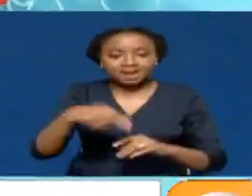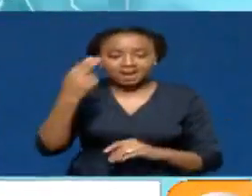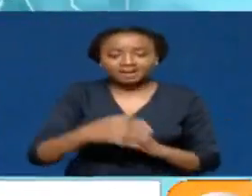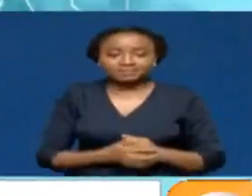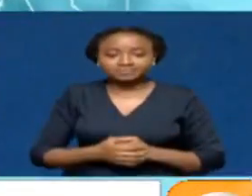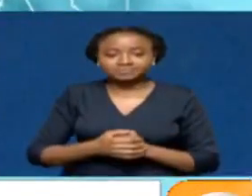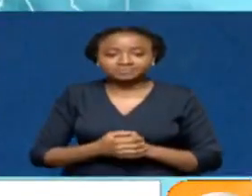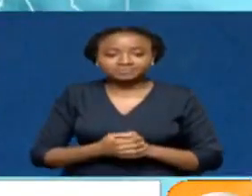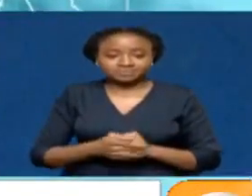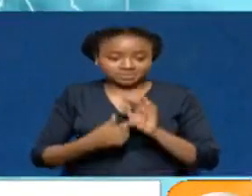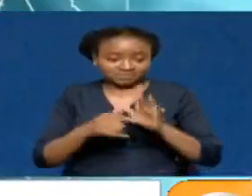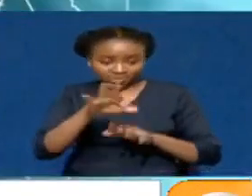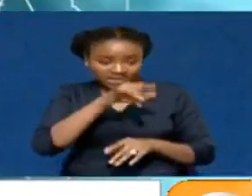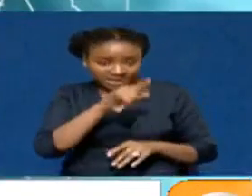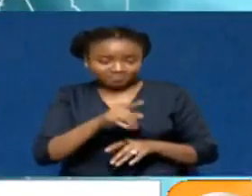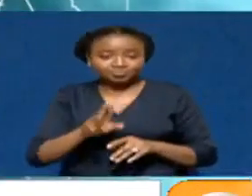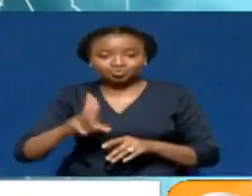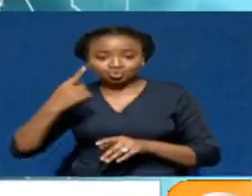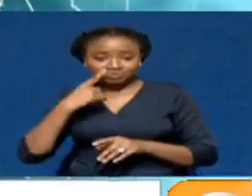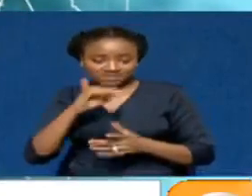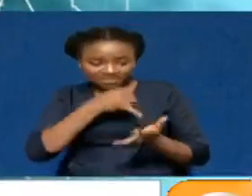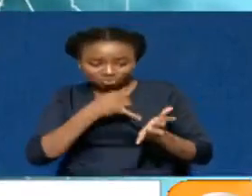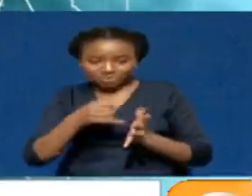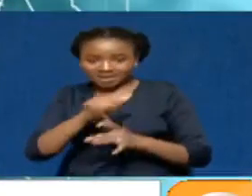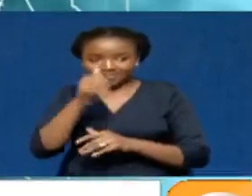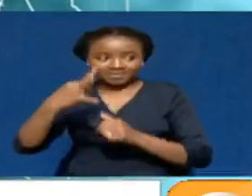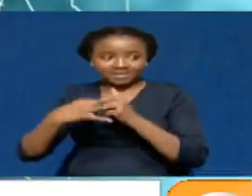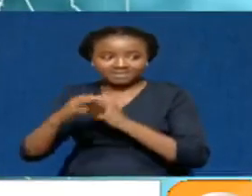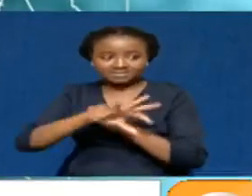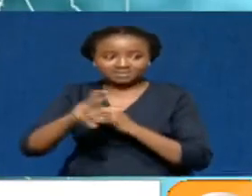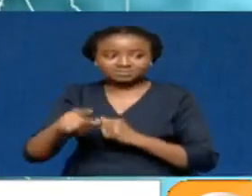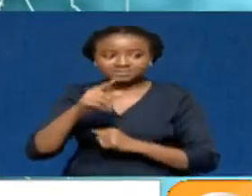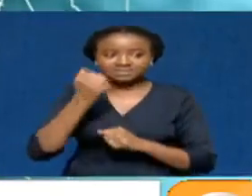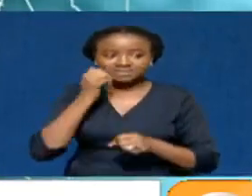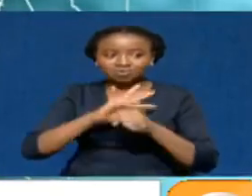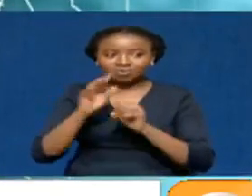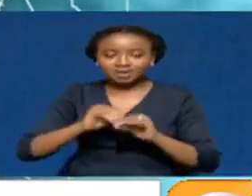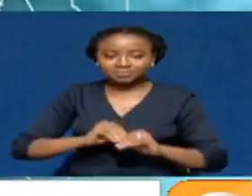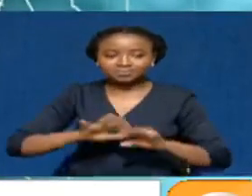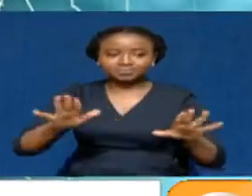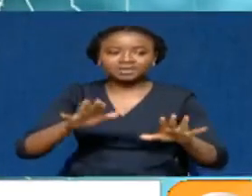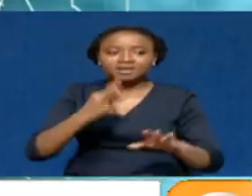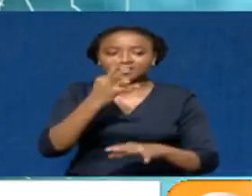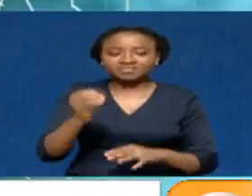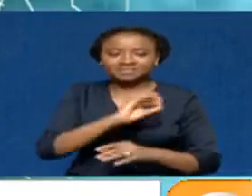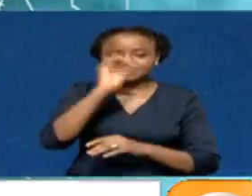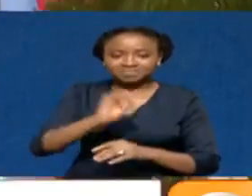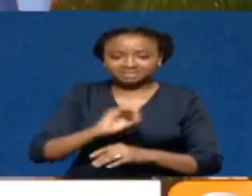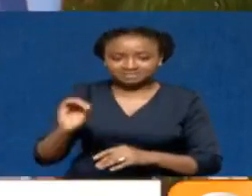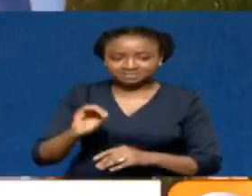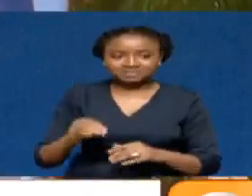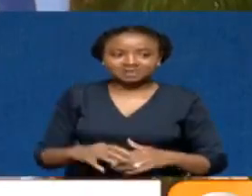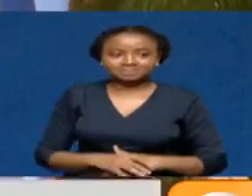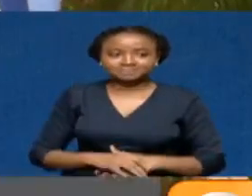was singled out by President Kenyatta among 8 counties that have recorded a test positivity rate of above 30% in the past